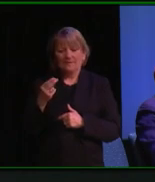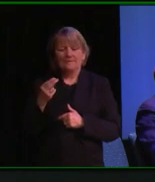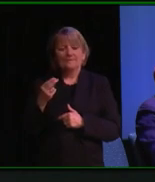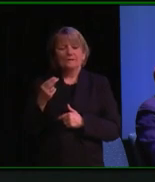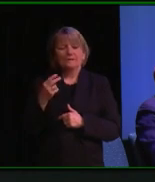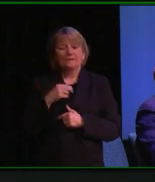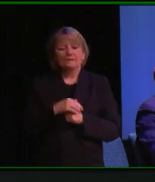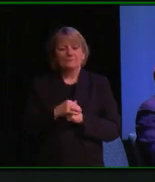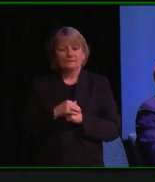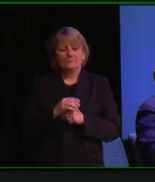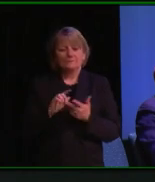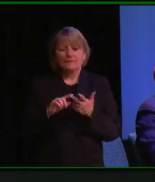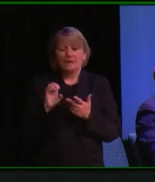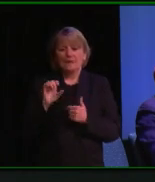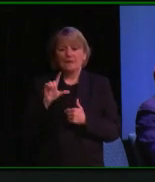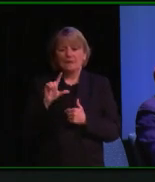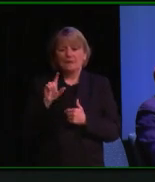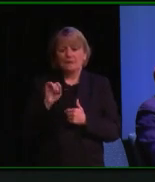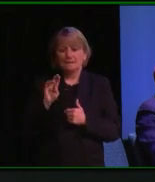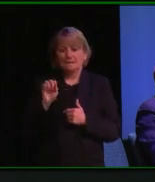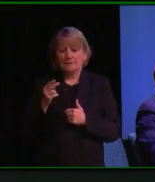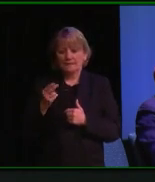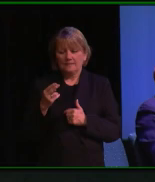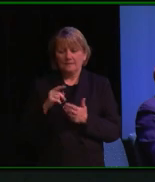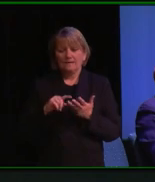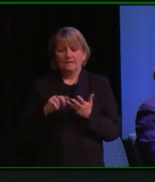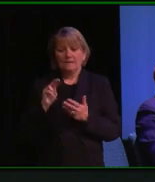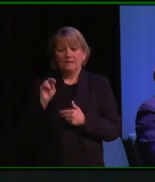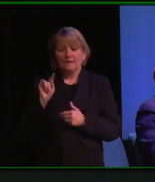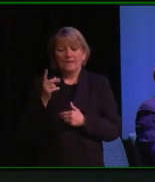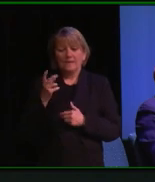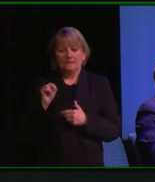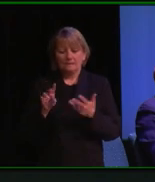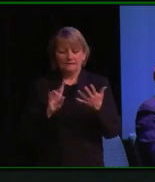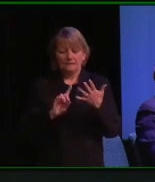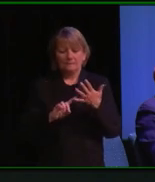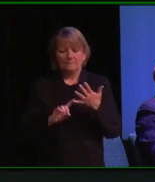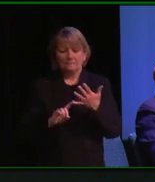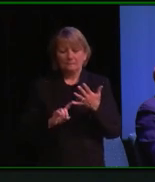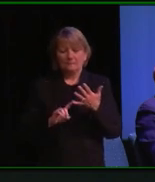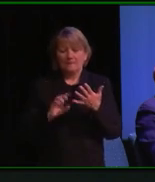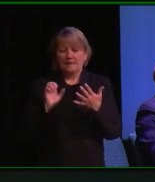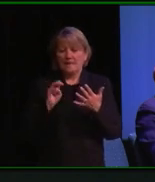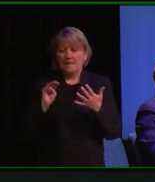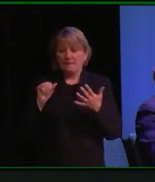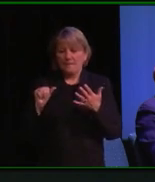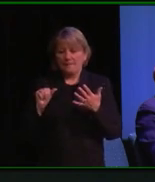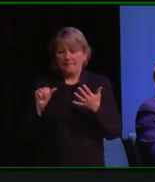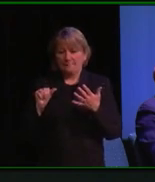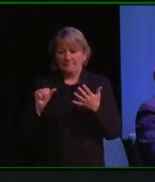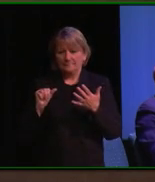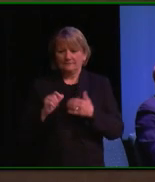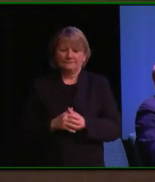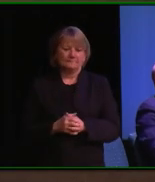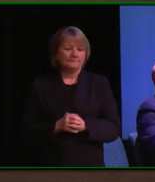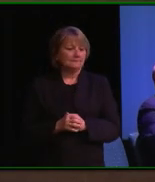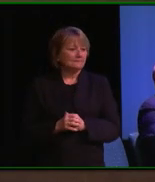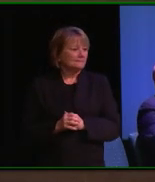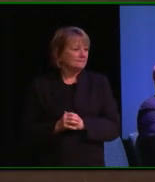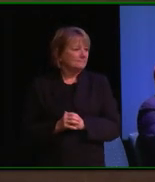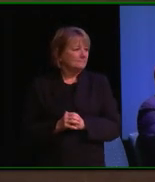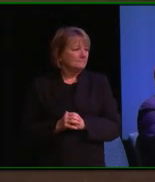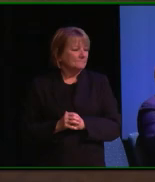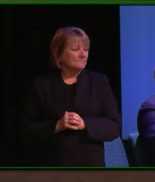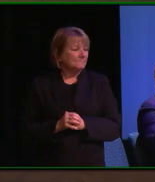Komolathan, Elizabeth Dvorsky, Nathan Rath, and Emma Ichikawa.